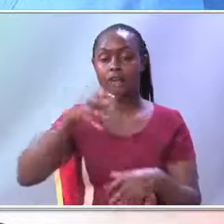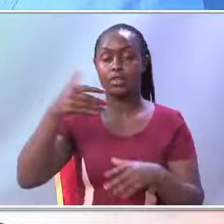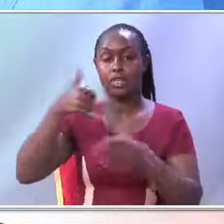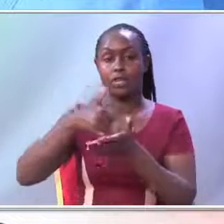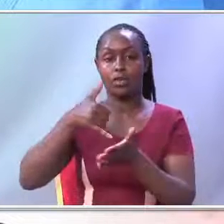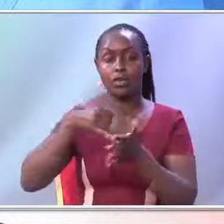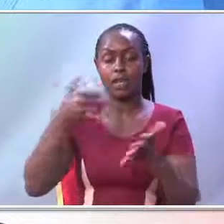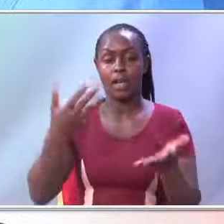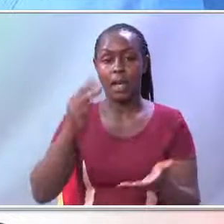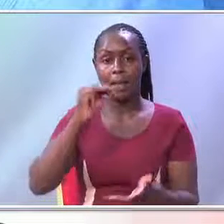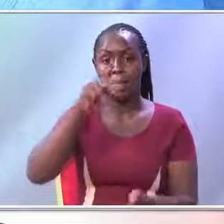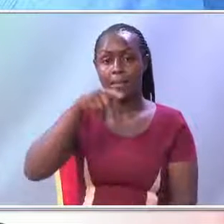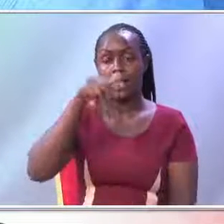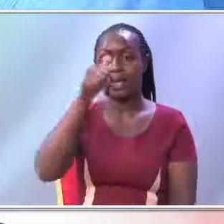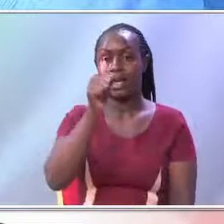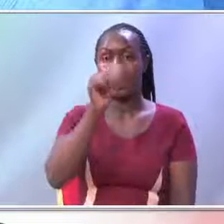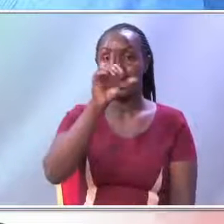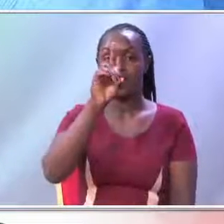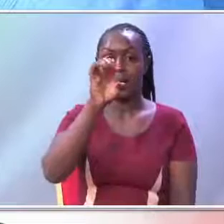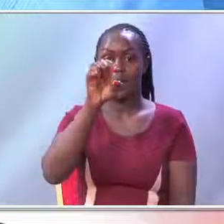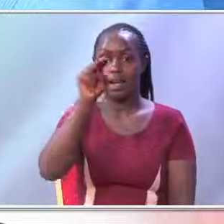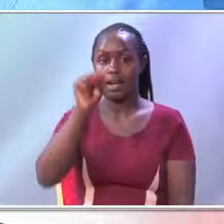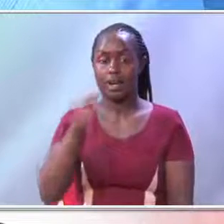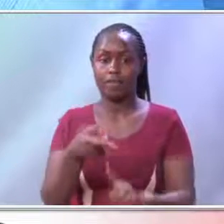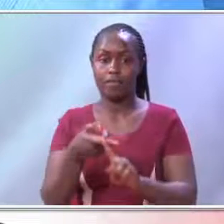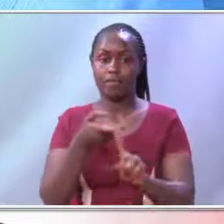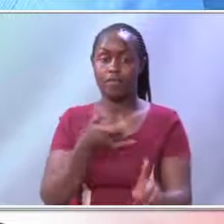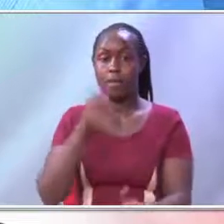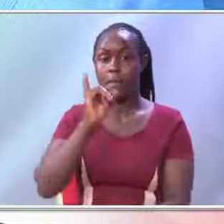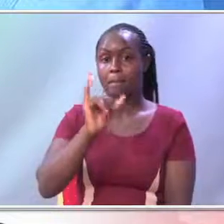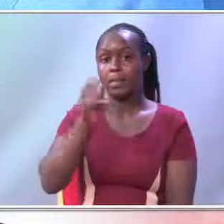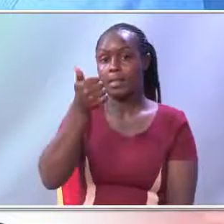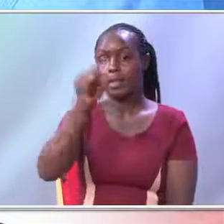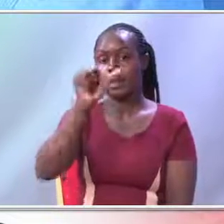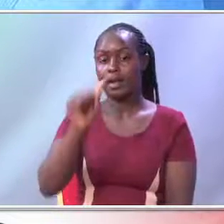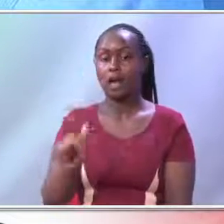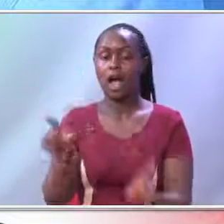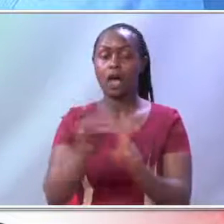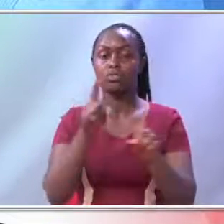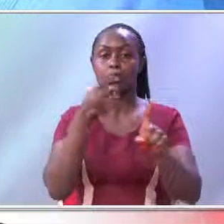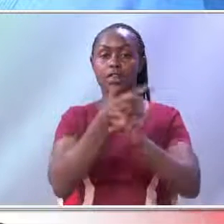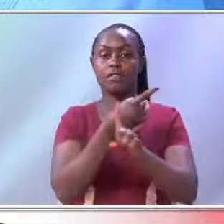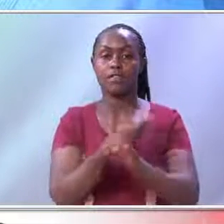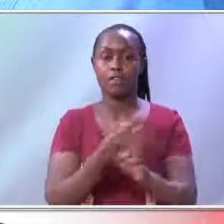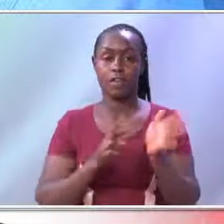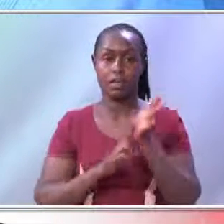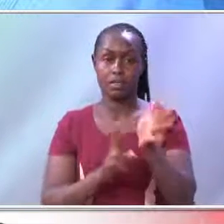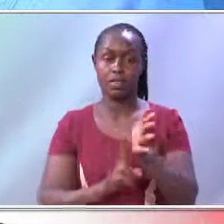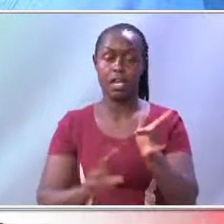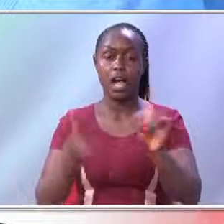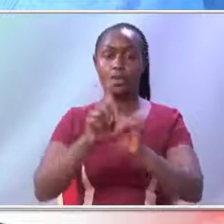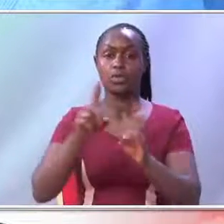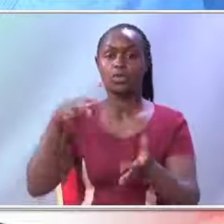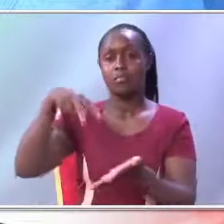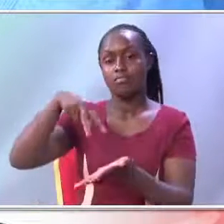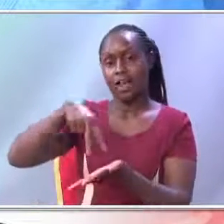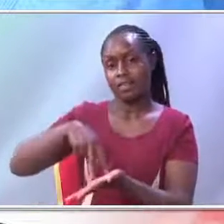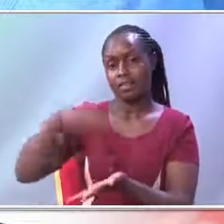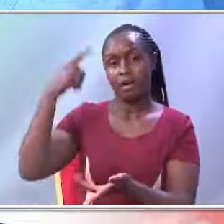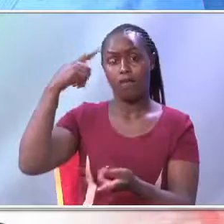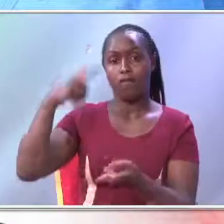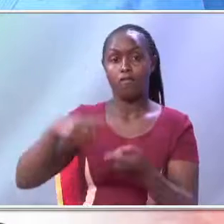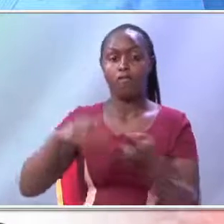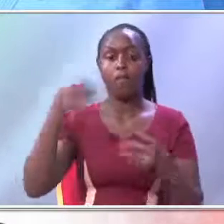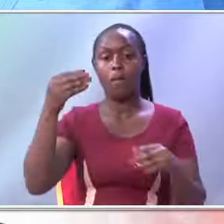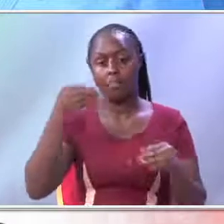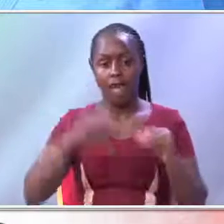MPs Adan Haji and Adan Mohammed of Iala, as well as various representatives and aspirants for elective